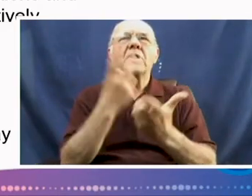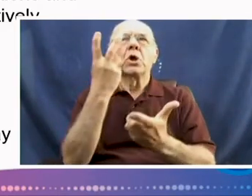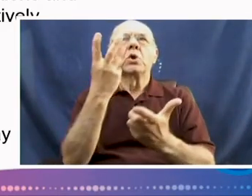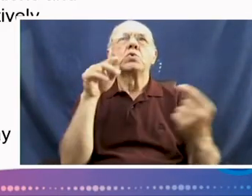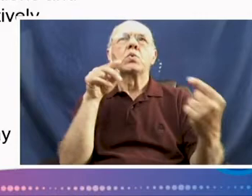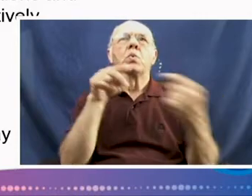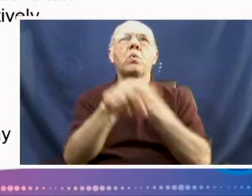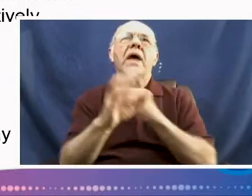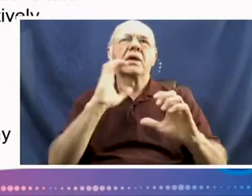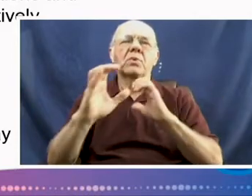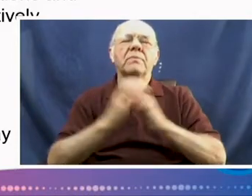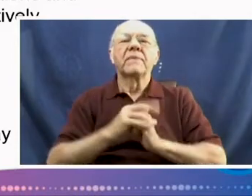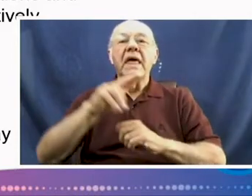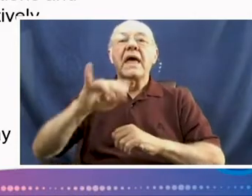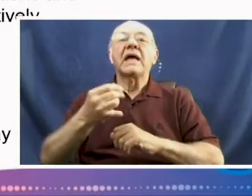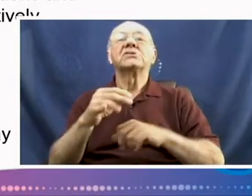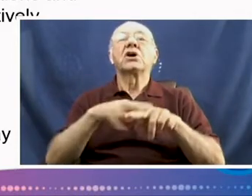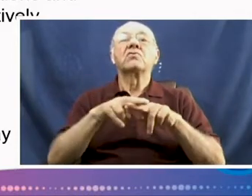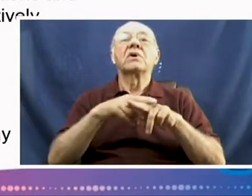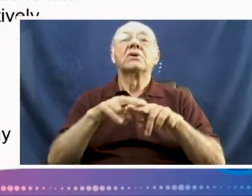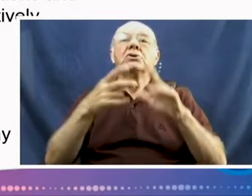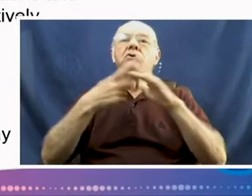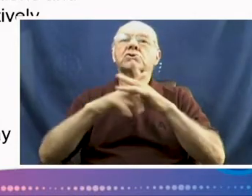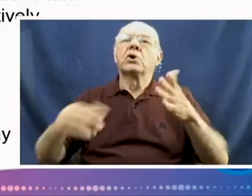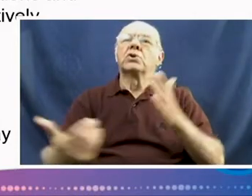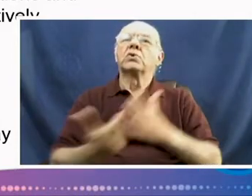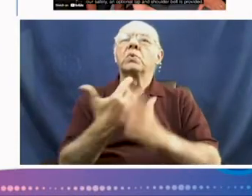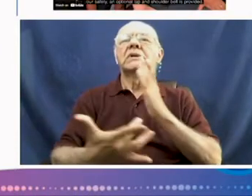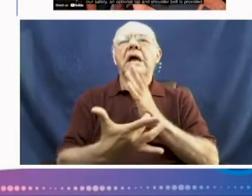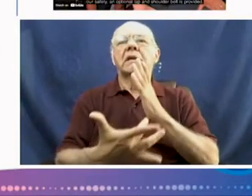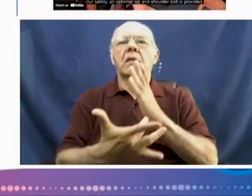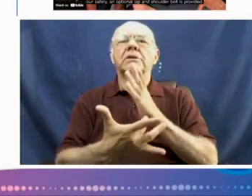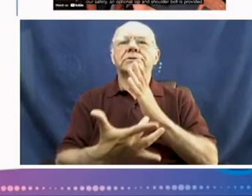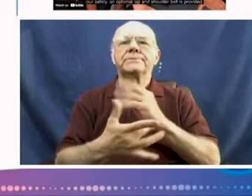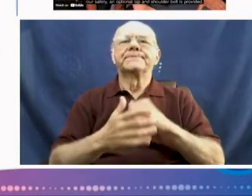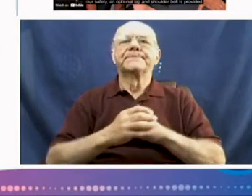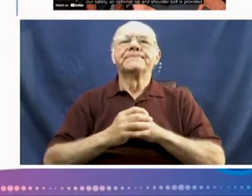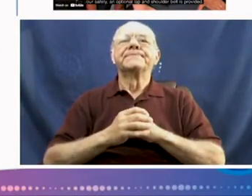NJ Transit has launched new technology initiatives